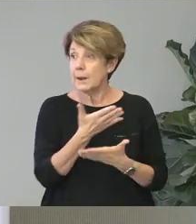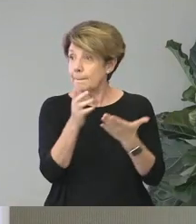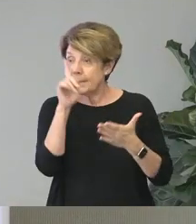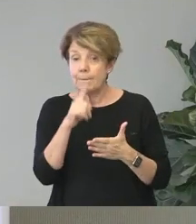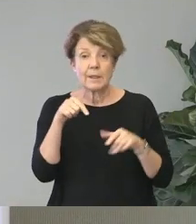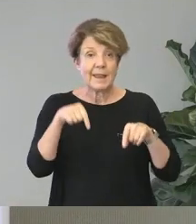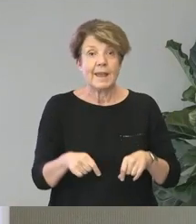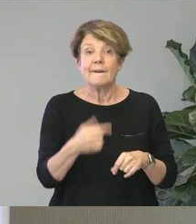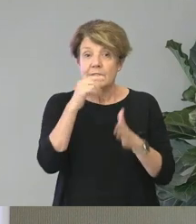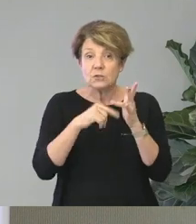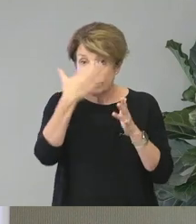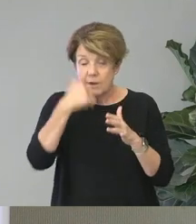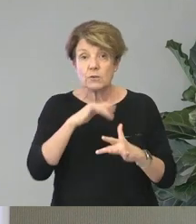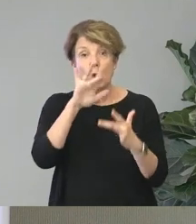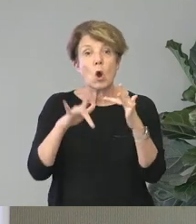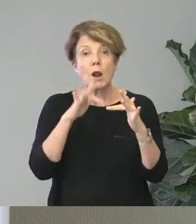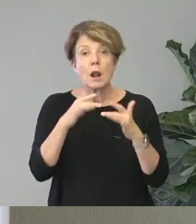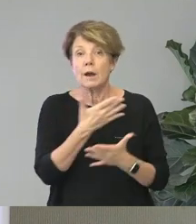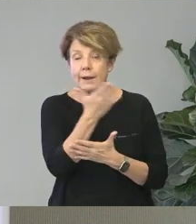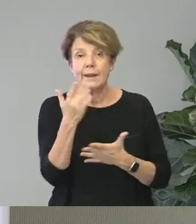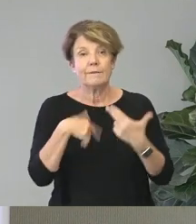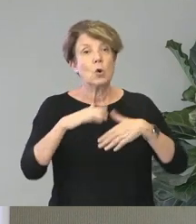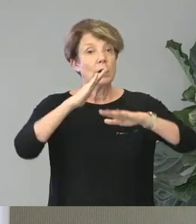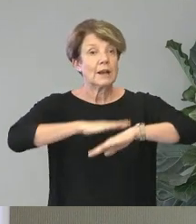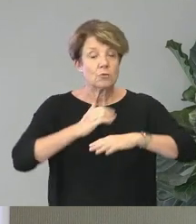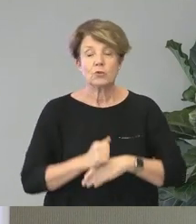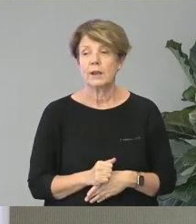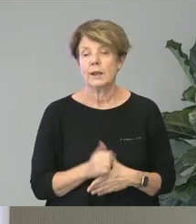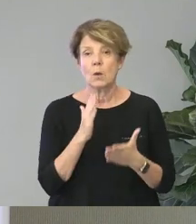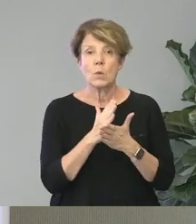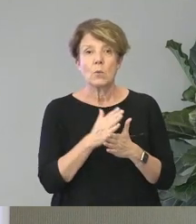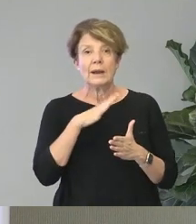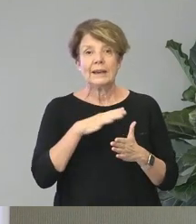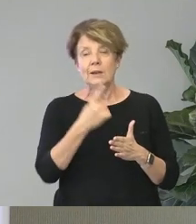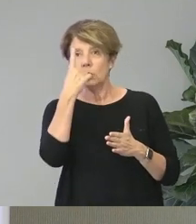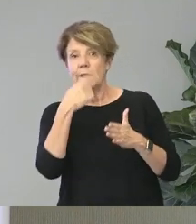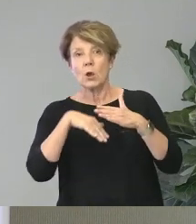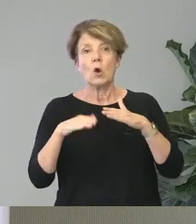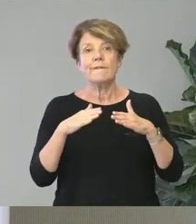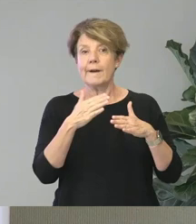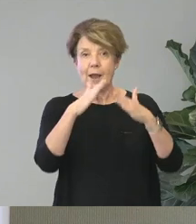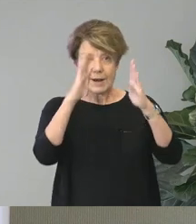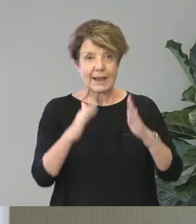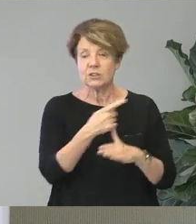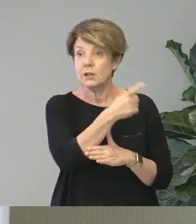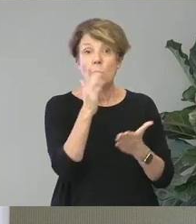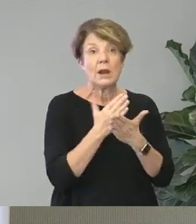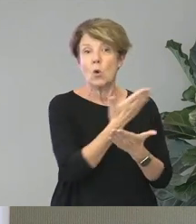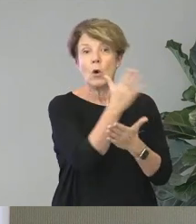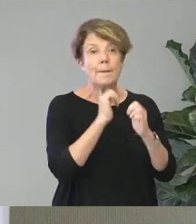or online, we warmly welcome you from country, from clan, from tribe, and from nation. And to all our brothers and sisters, we are all one